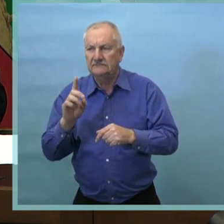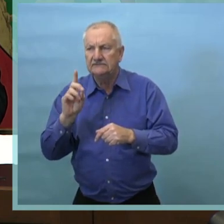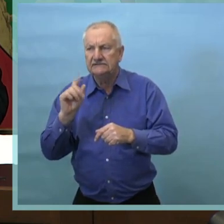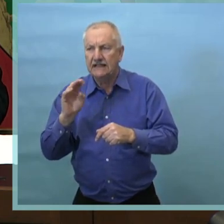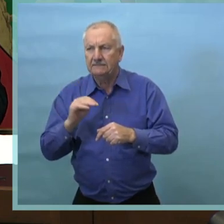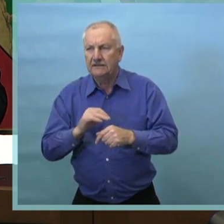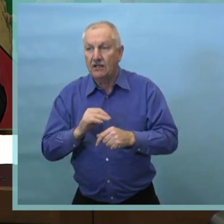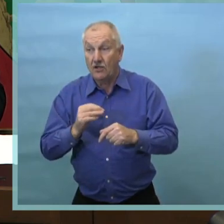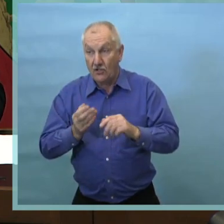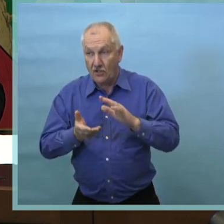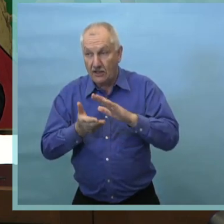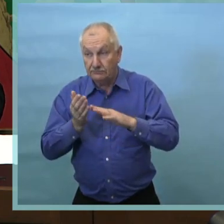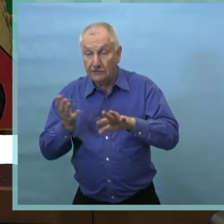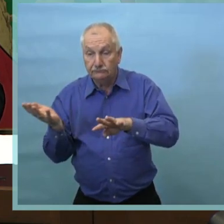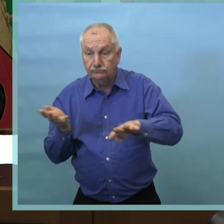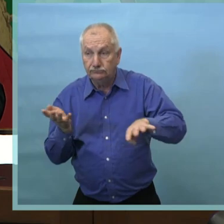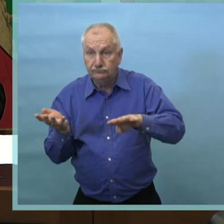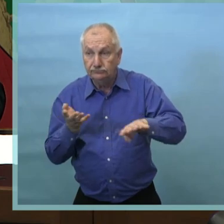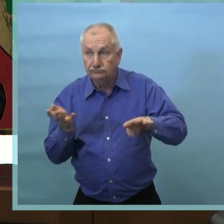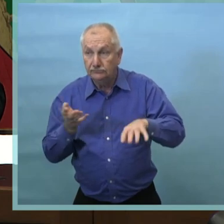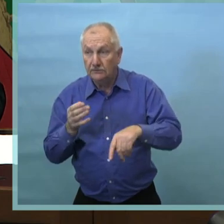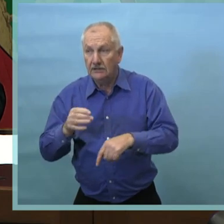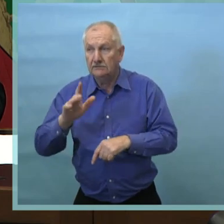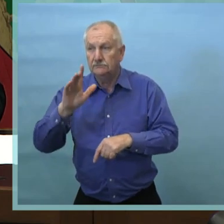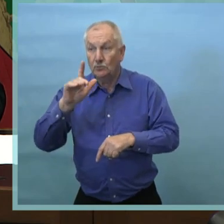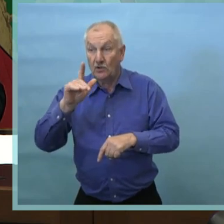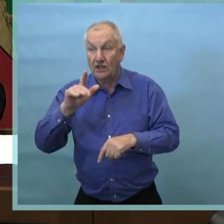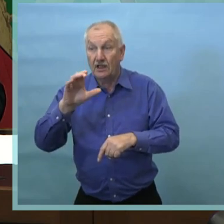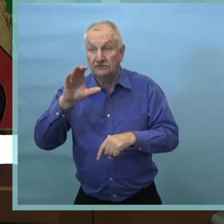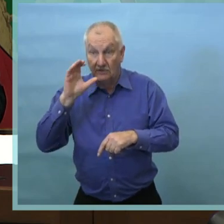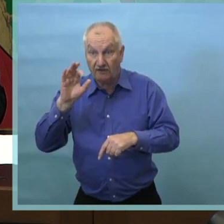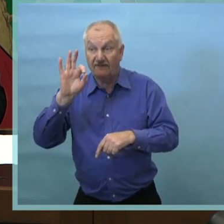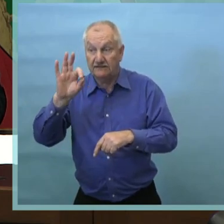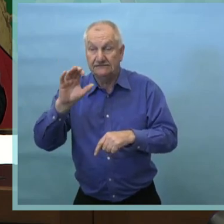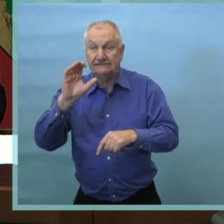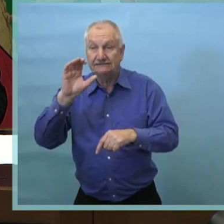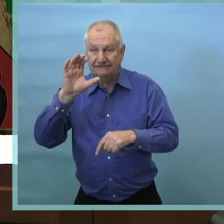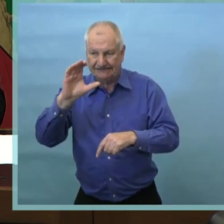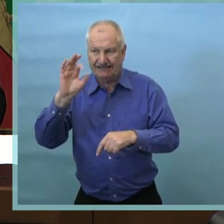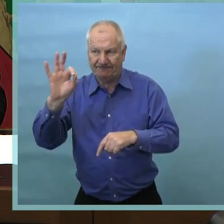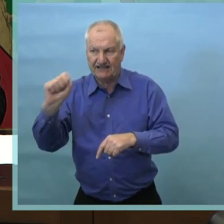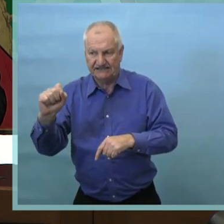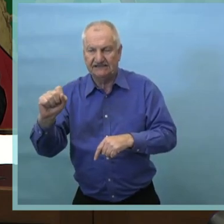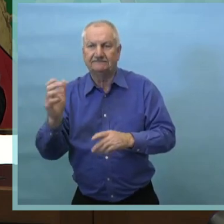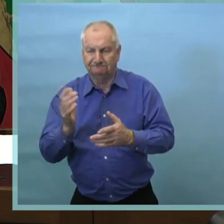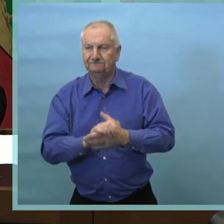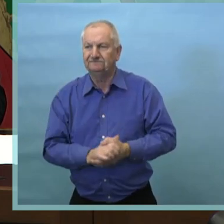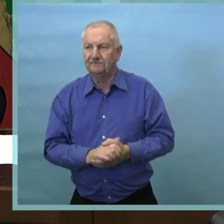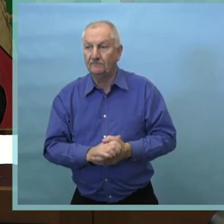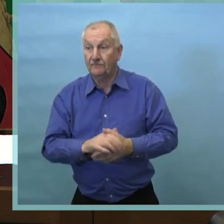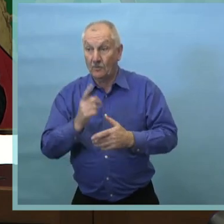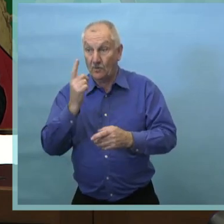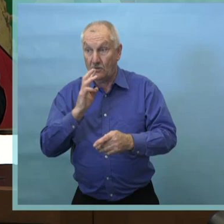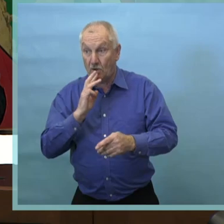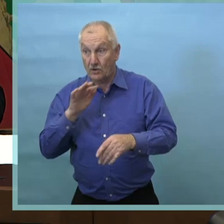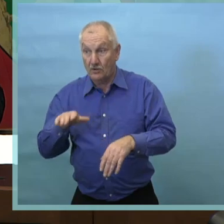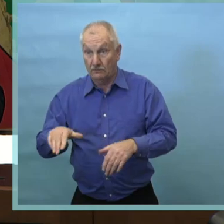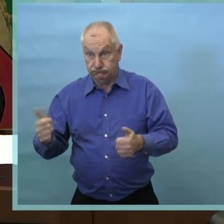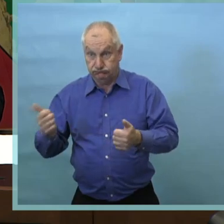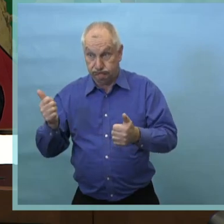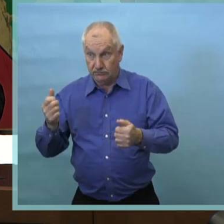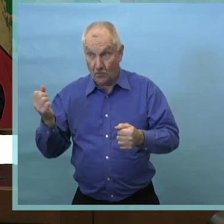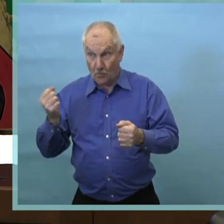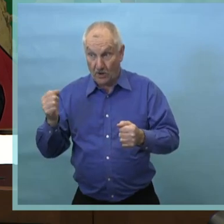of 25 CFS. The water level in the reservoir is at 1,396